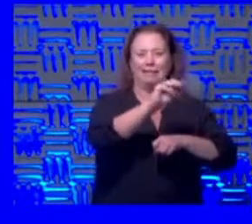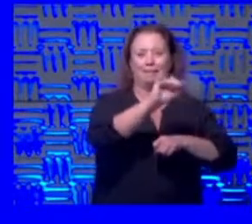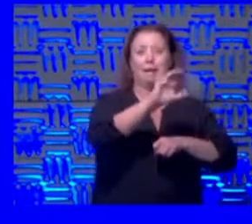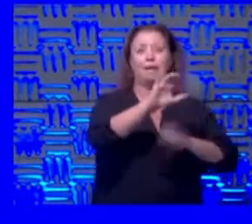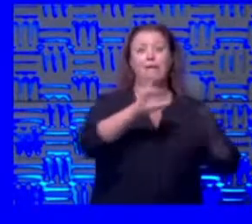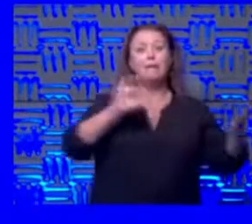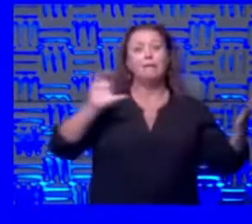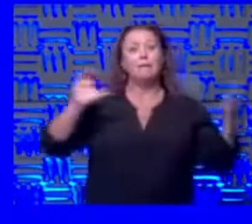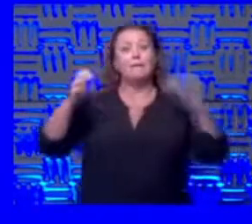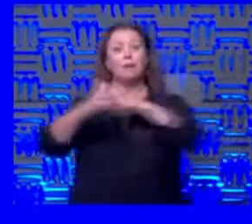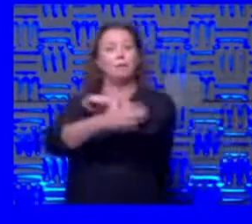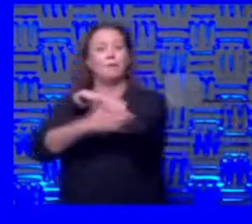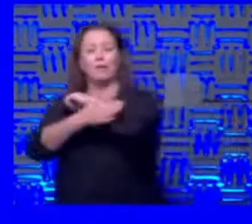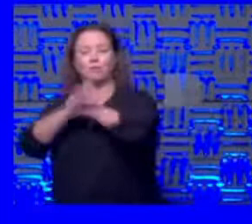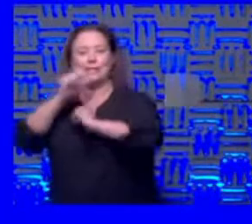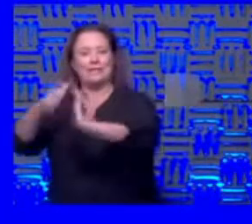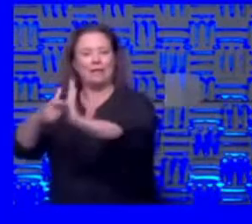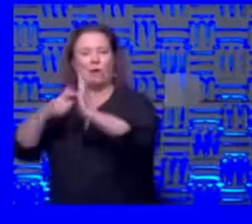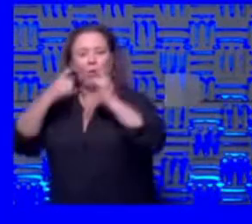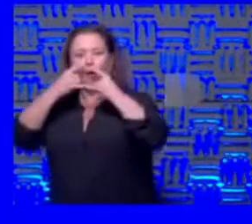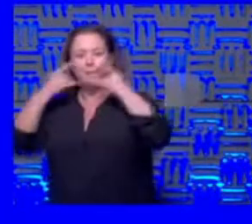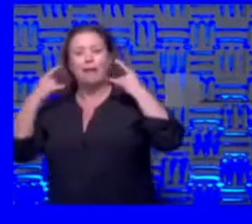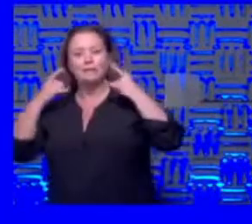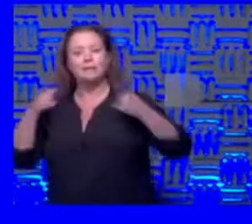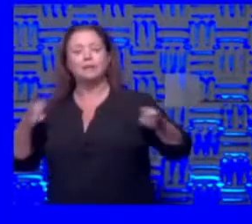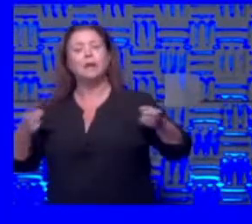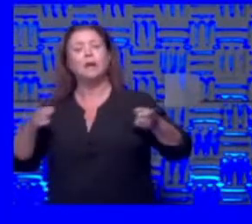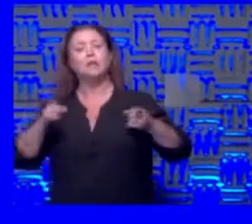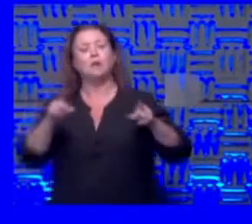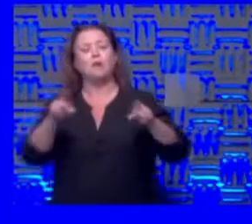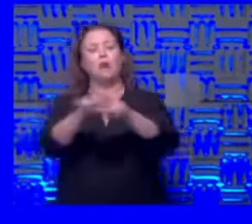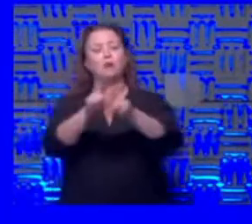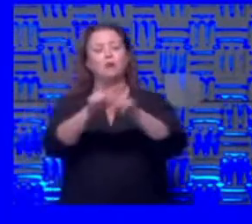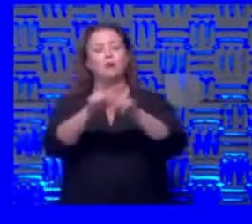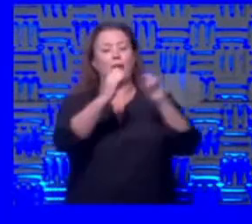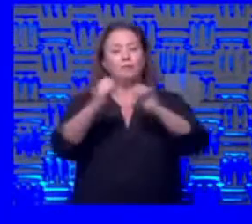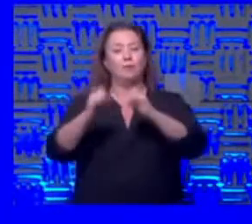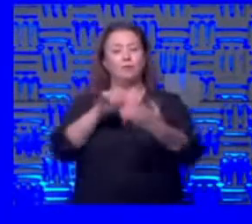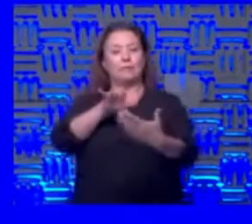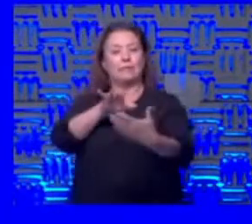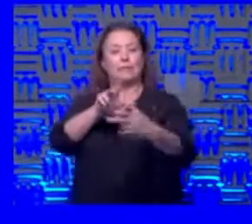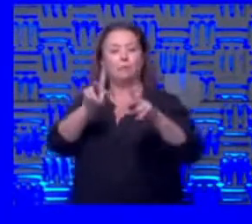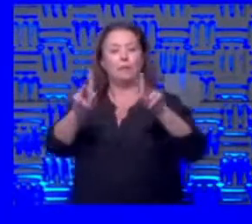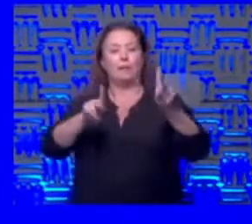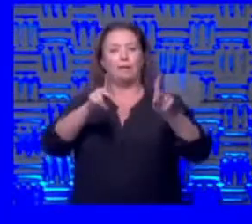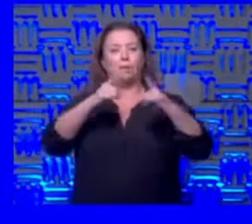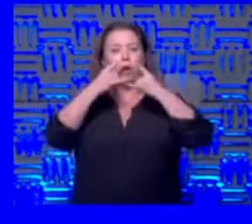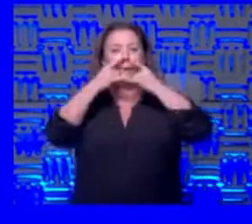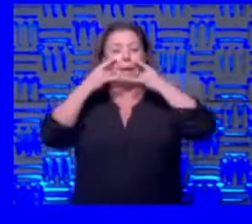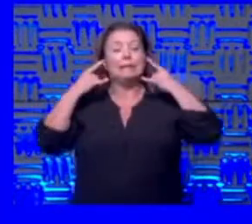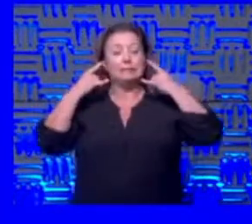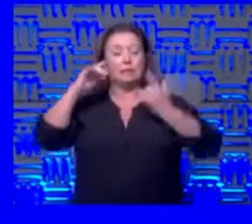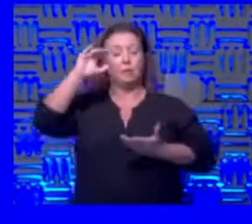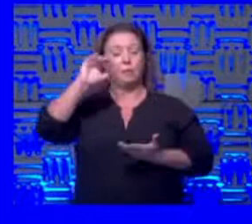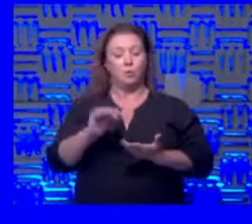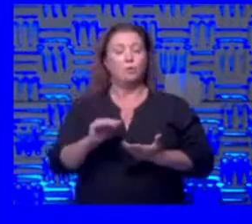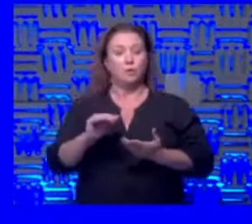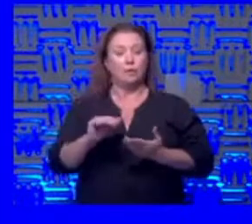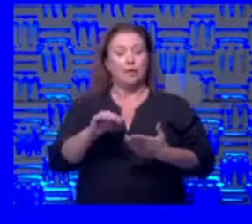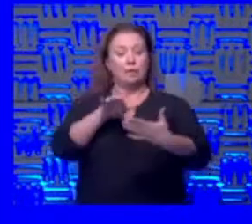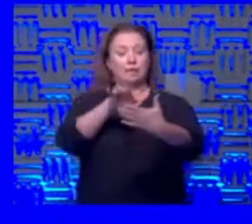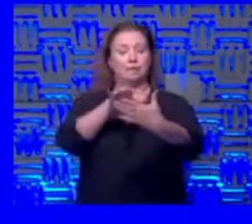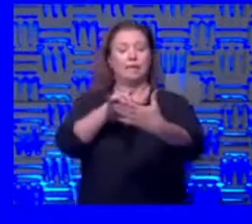There are also other individual studies about people wearing masks where they did reduce it. And those studies were